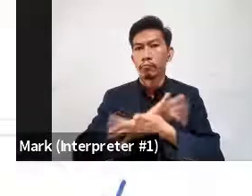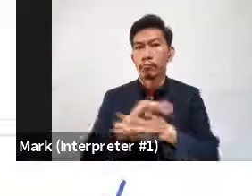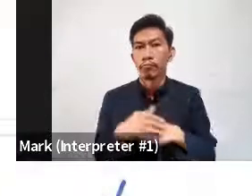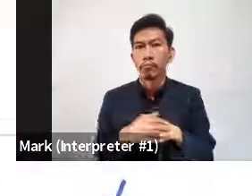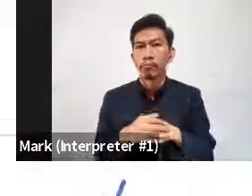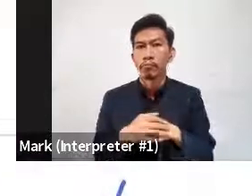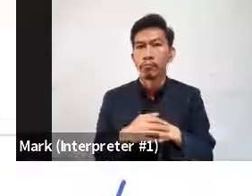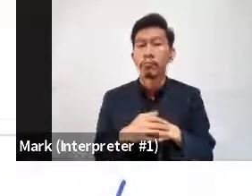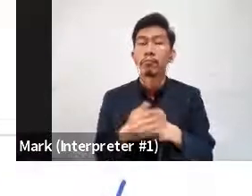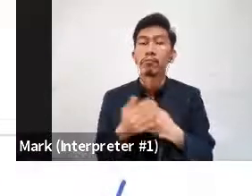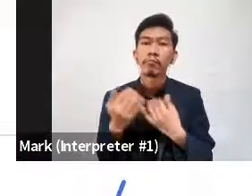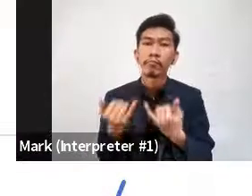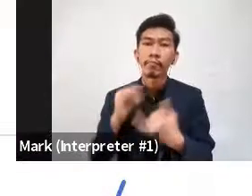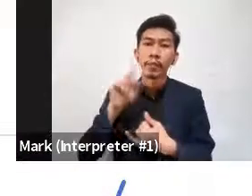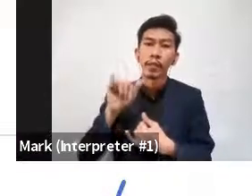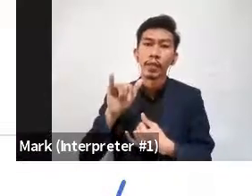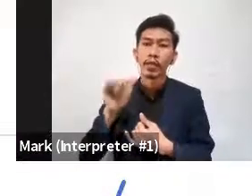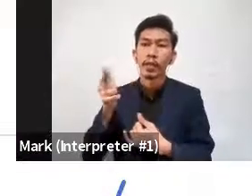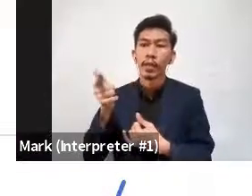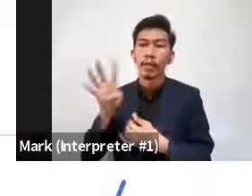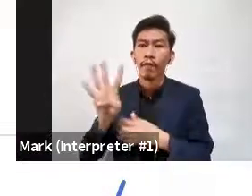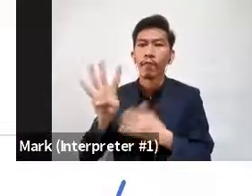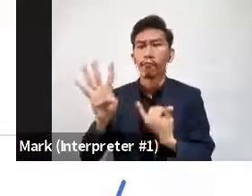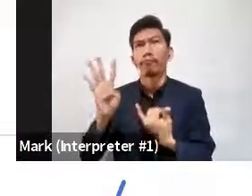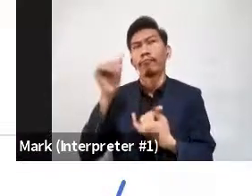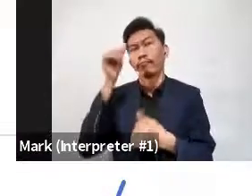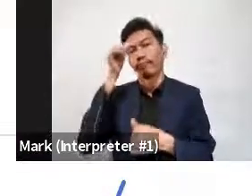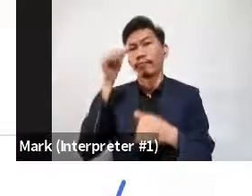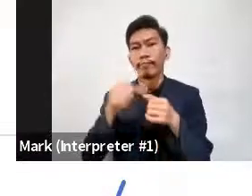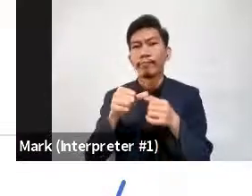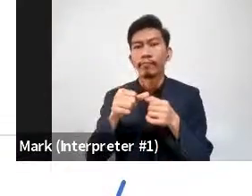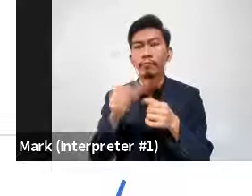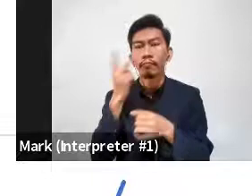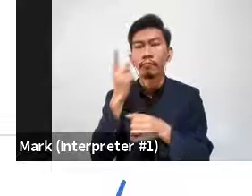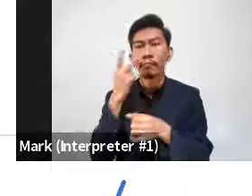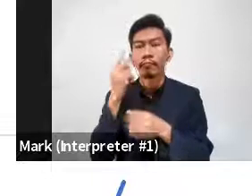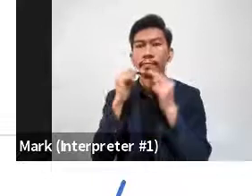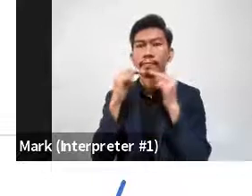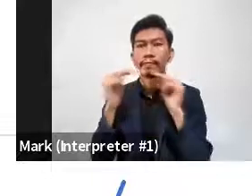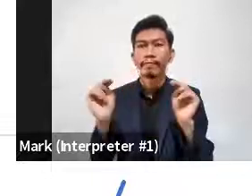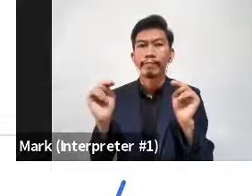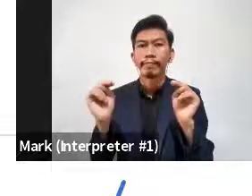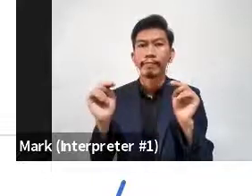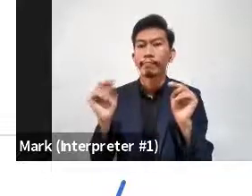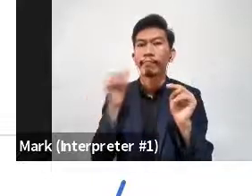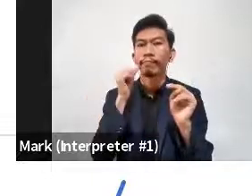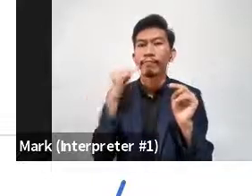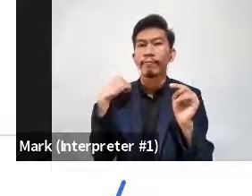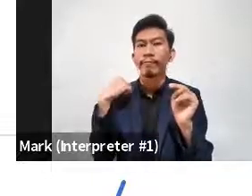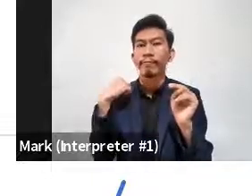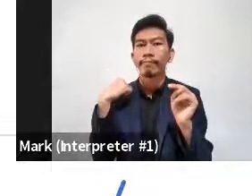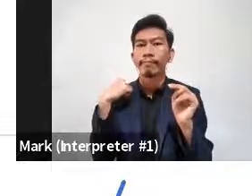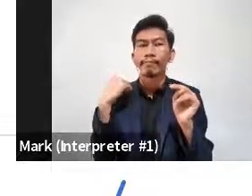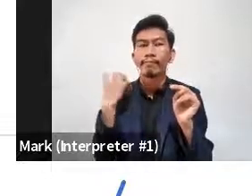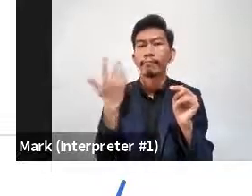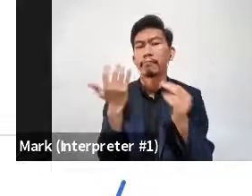But today, July 24, I'm reminded of what I saw in the news yesterday.